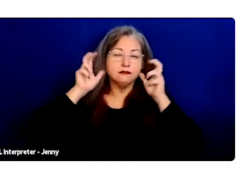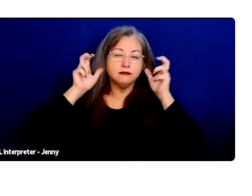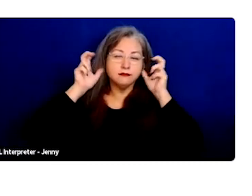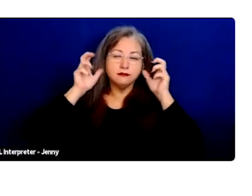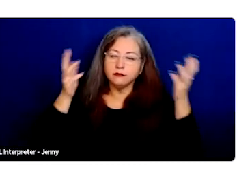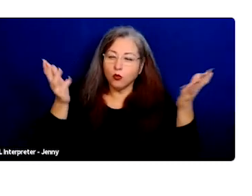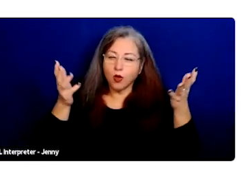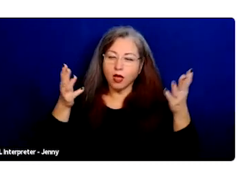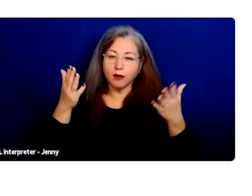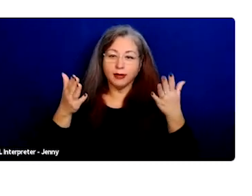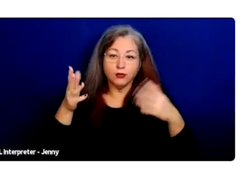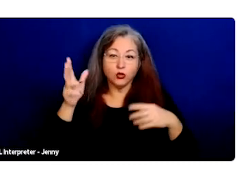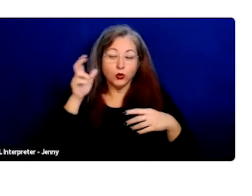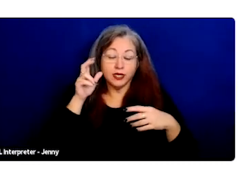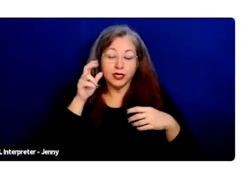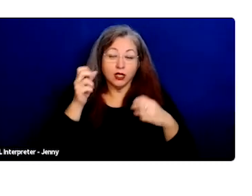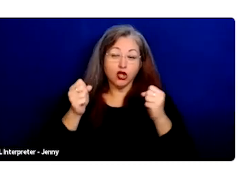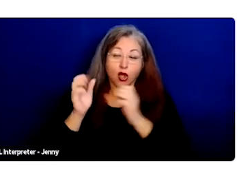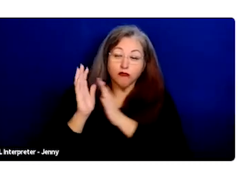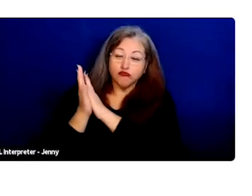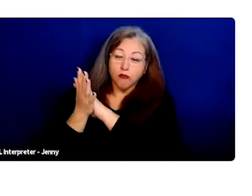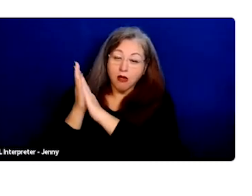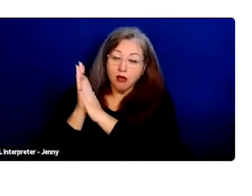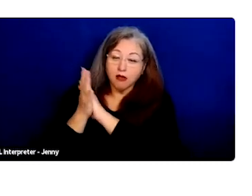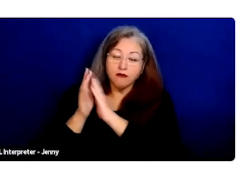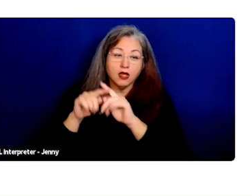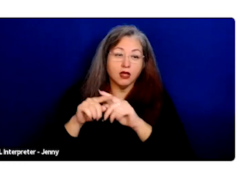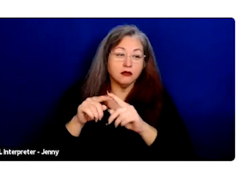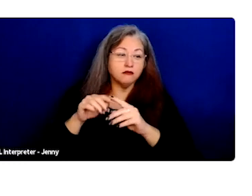Maybe you're hearing city noises or construction,